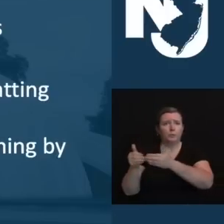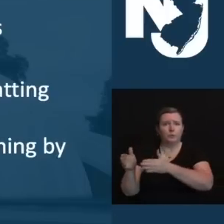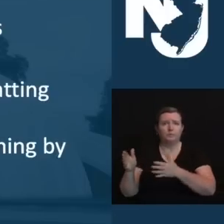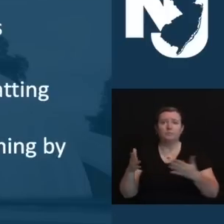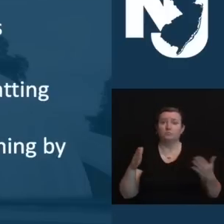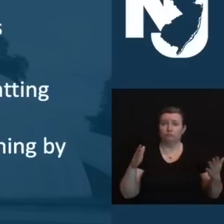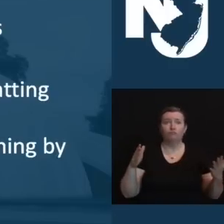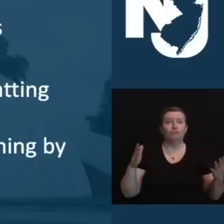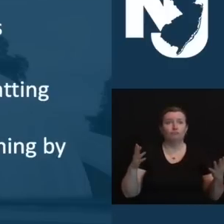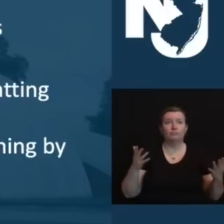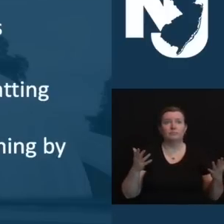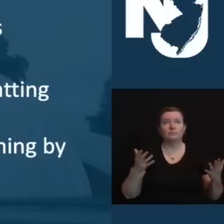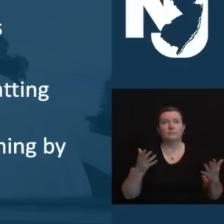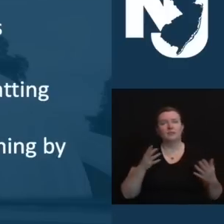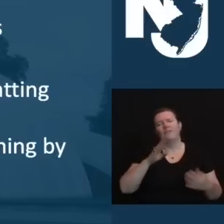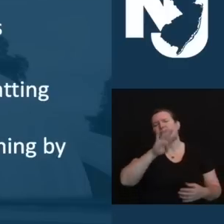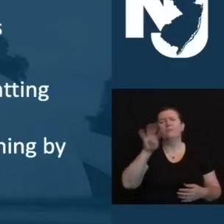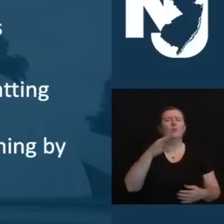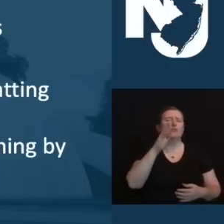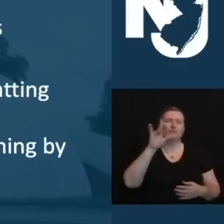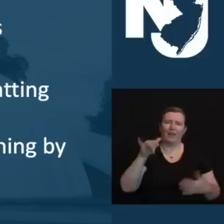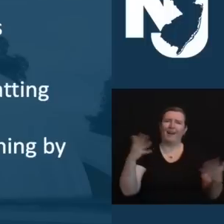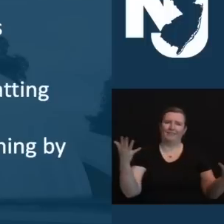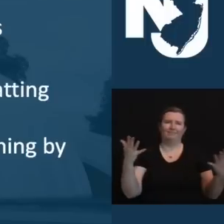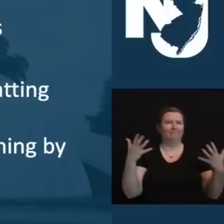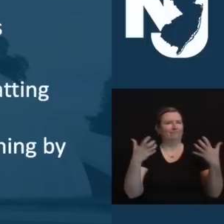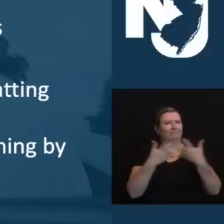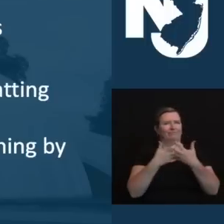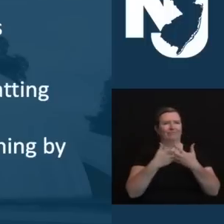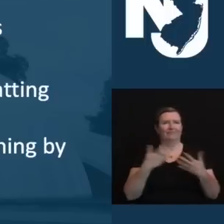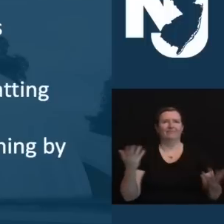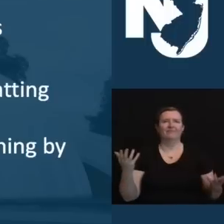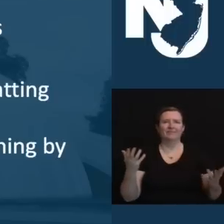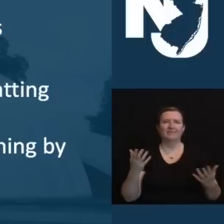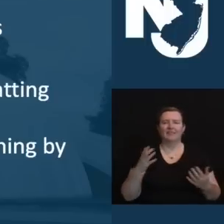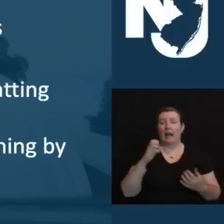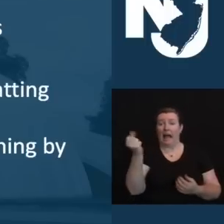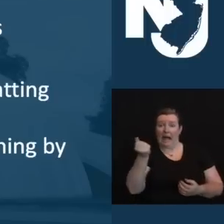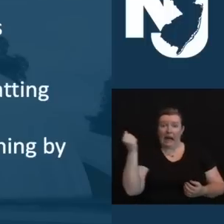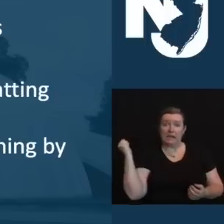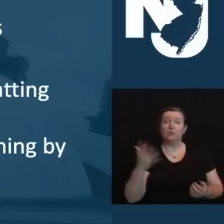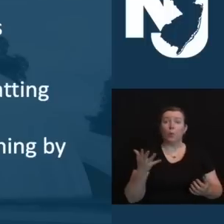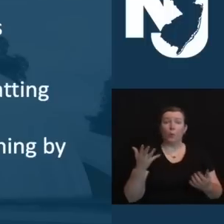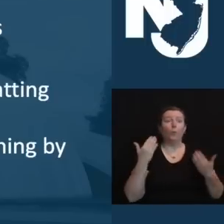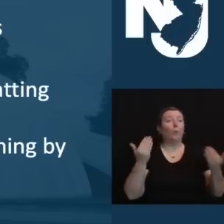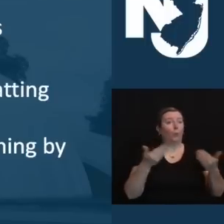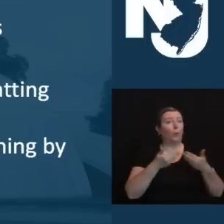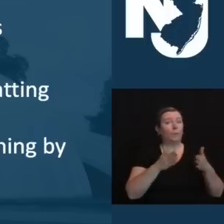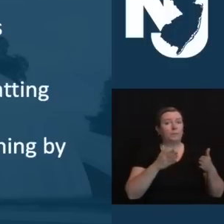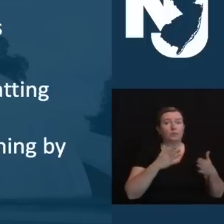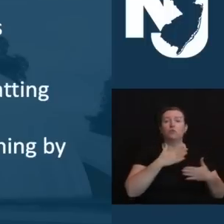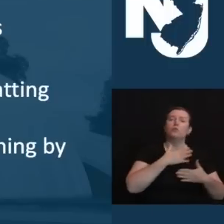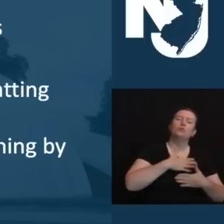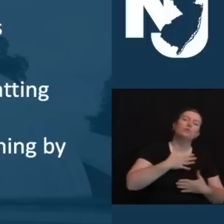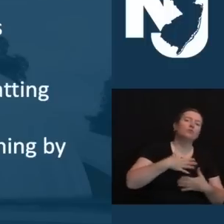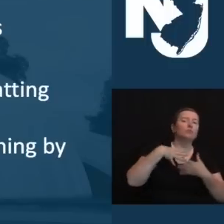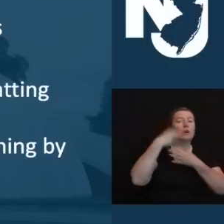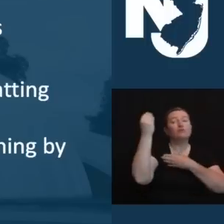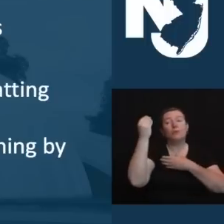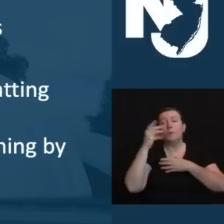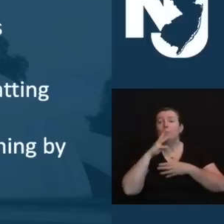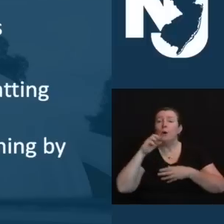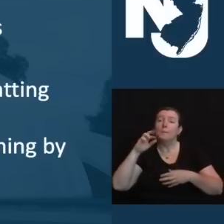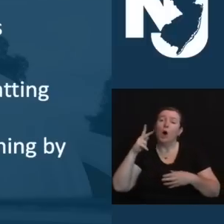weekend. Today, our casinos may reopen, as may our outdoor amusement and water parks and many indoor